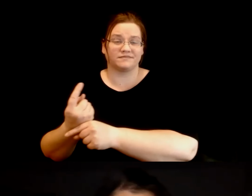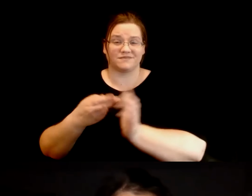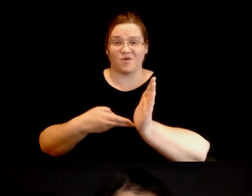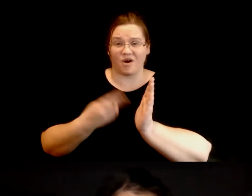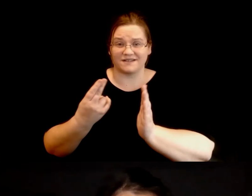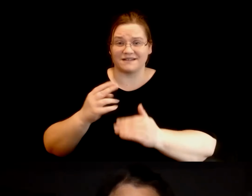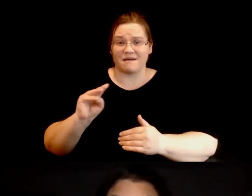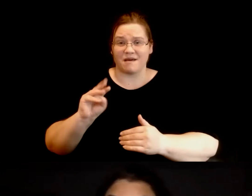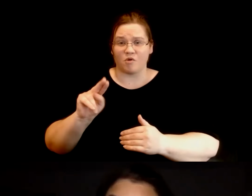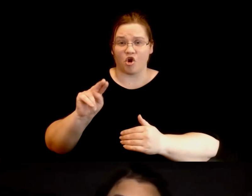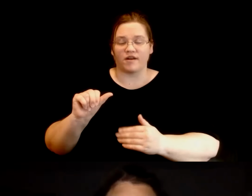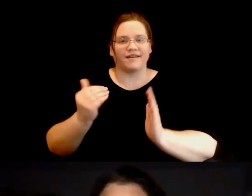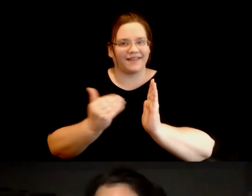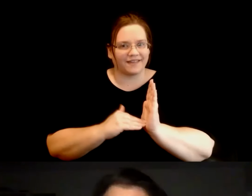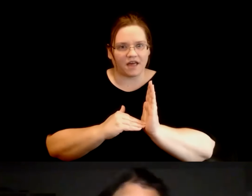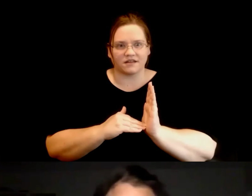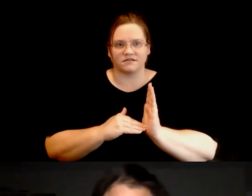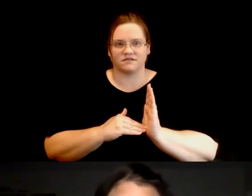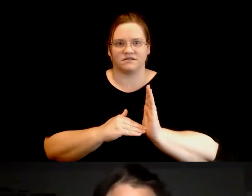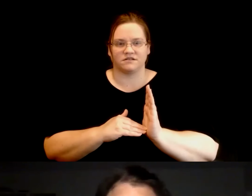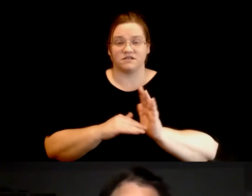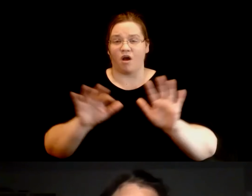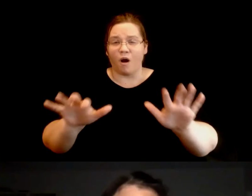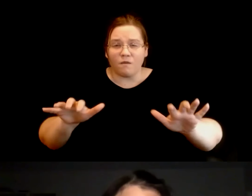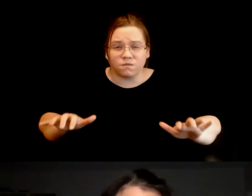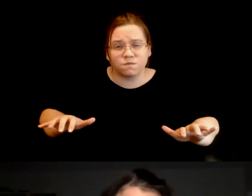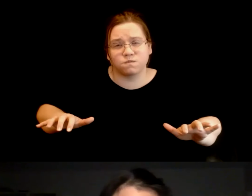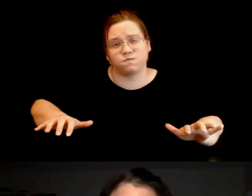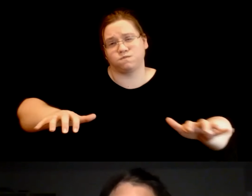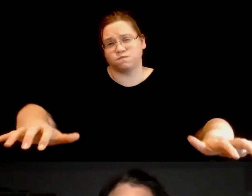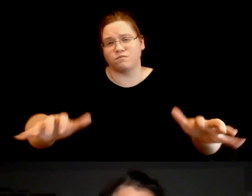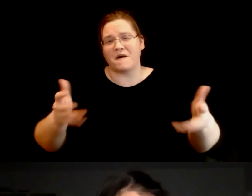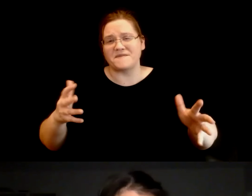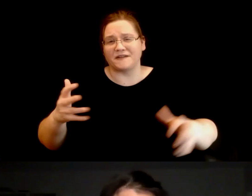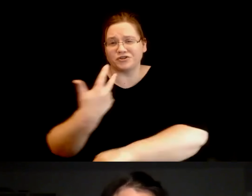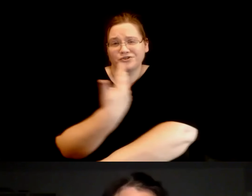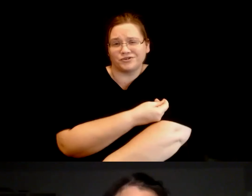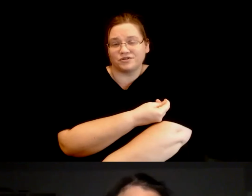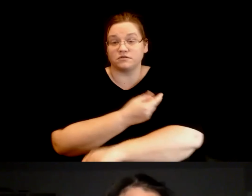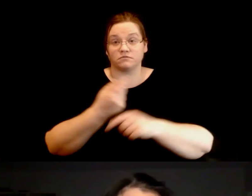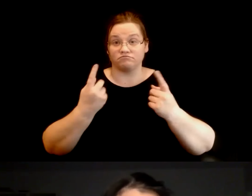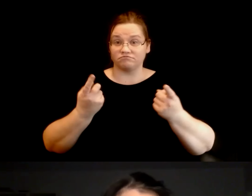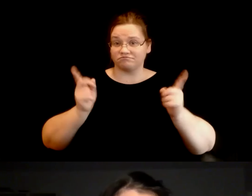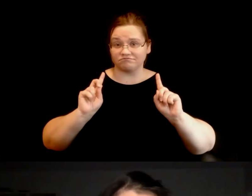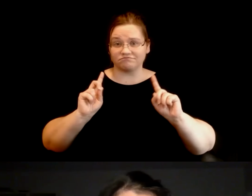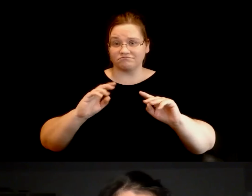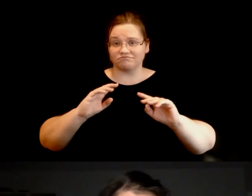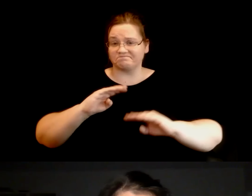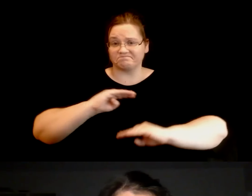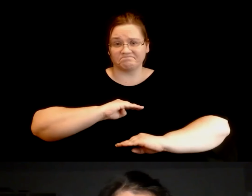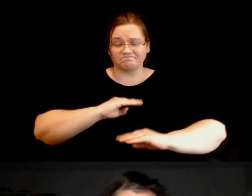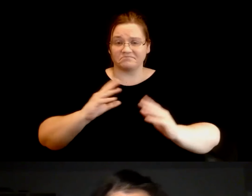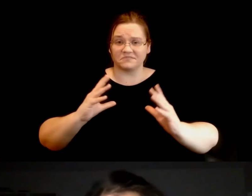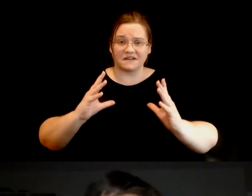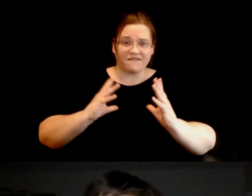the mRNA vaccines, again, like hundreds of millions of people in the US have gotten it, have done well with it, that